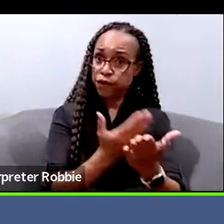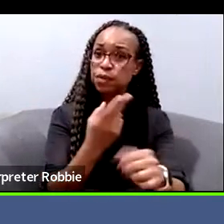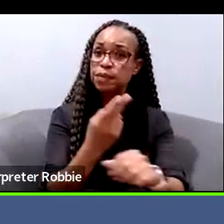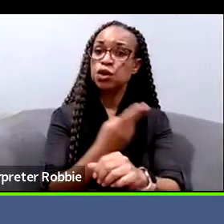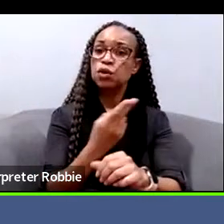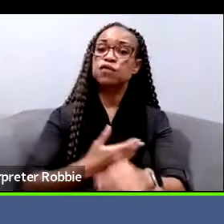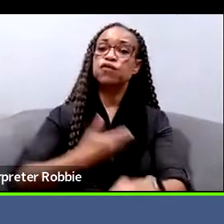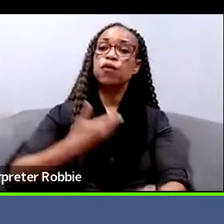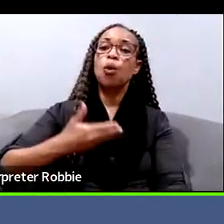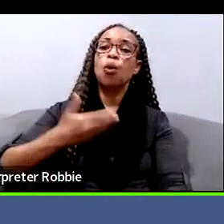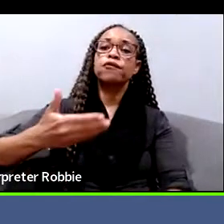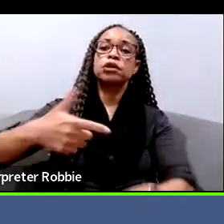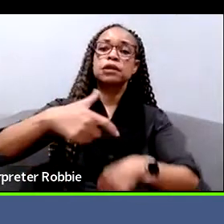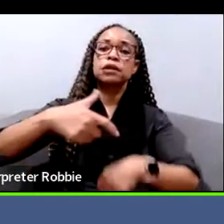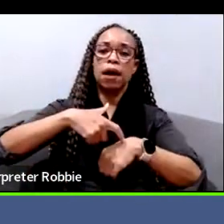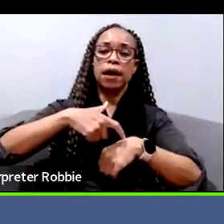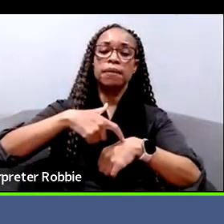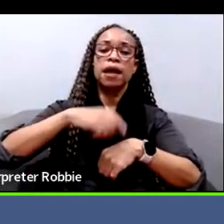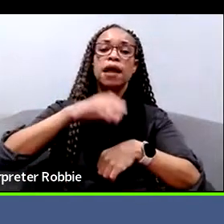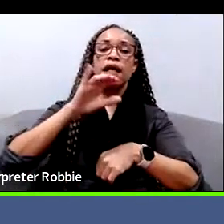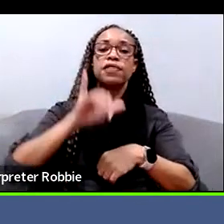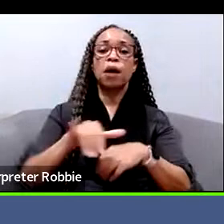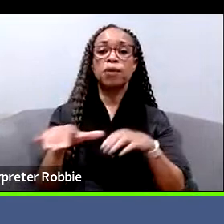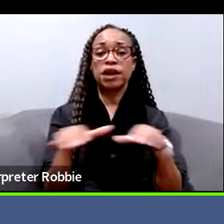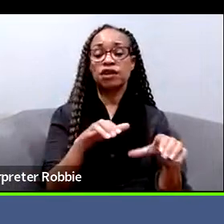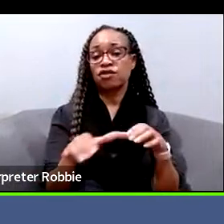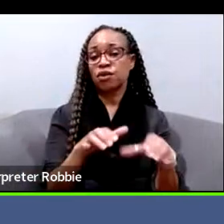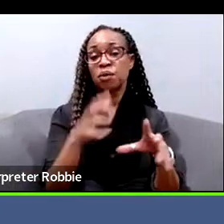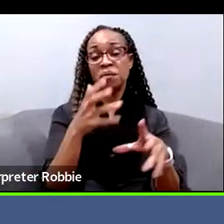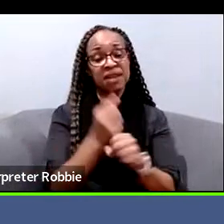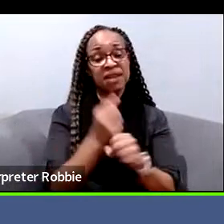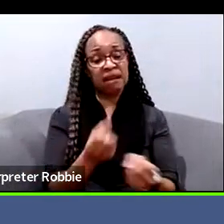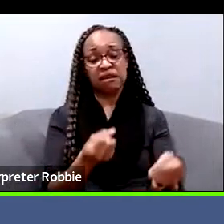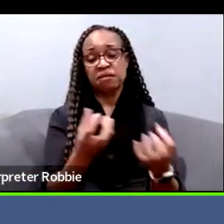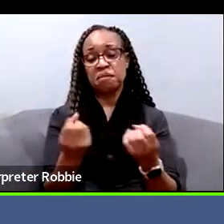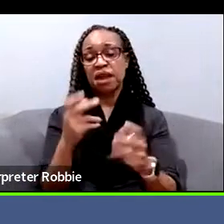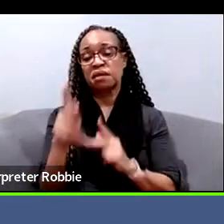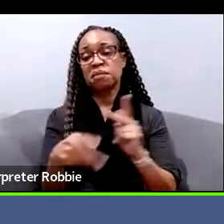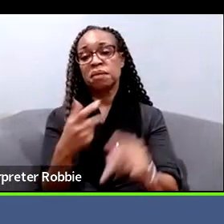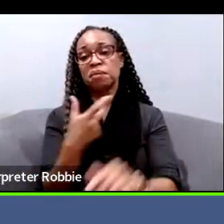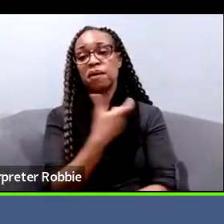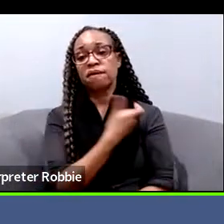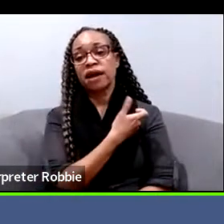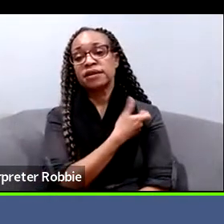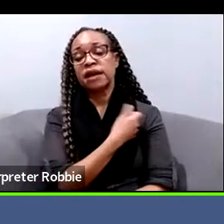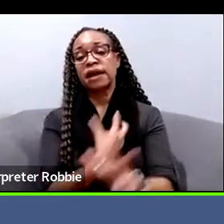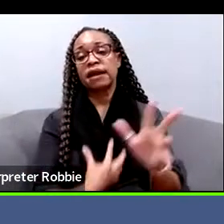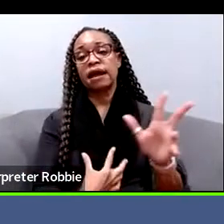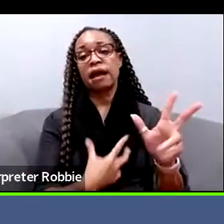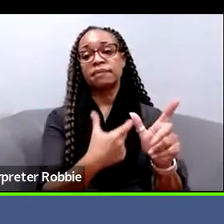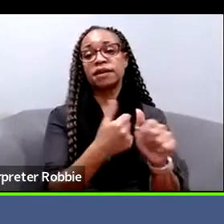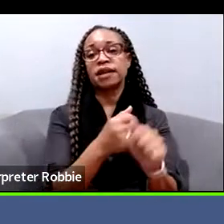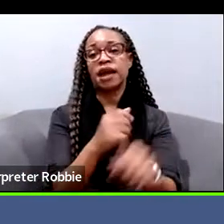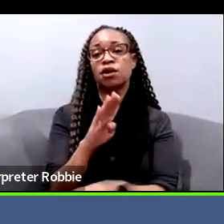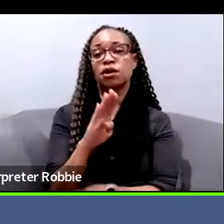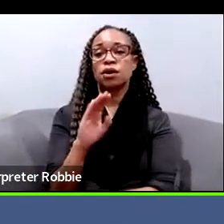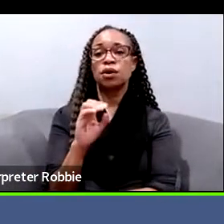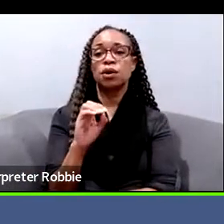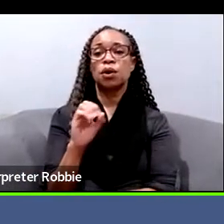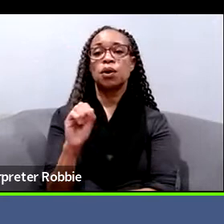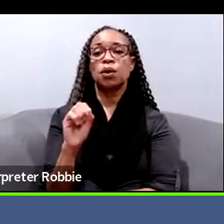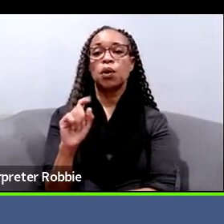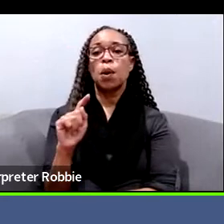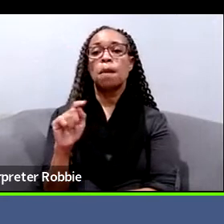that we can do, including, of course, getting as many people vaccinated and up to date on their boosters as possible, making sure